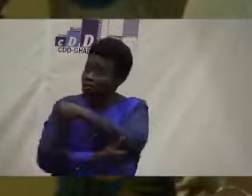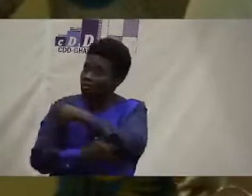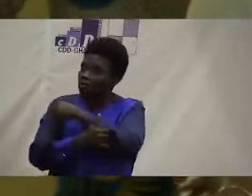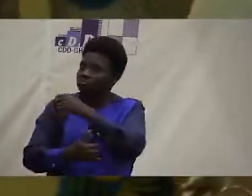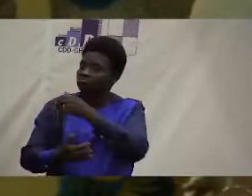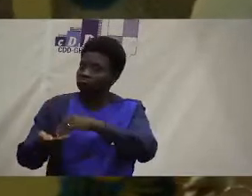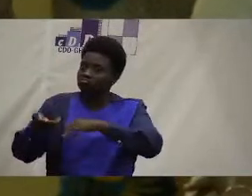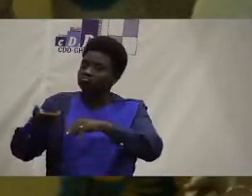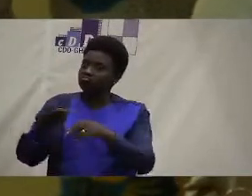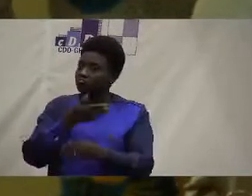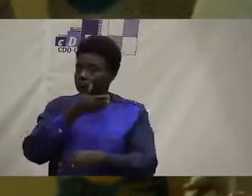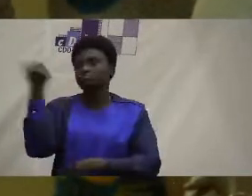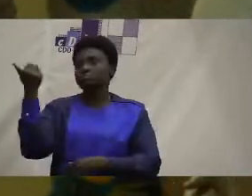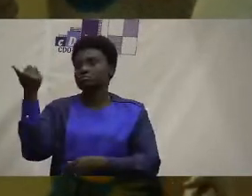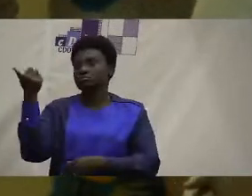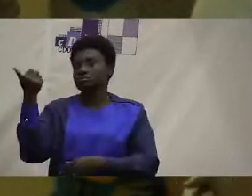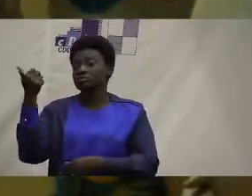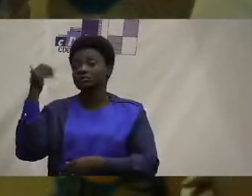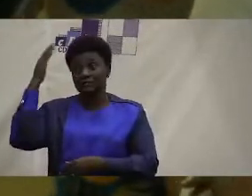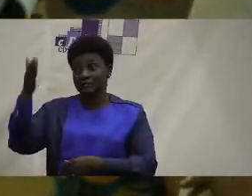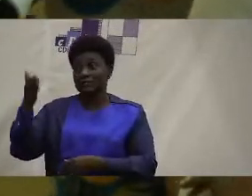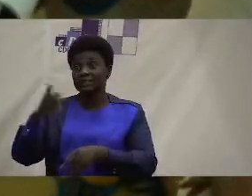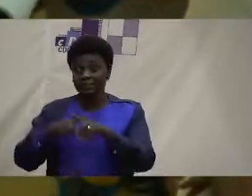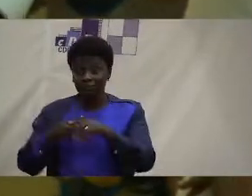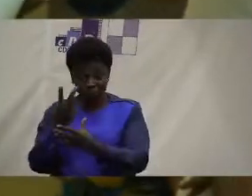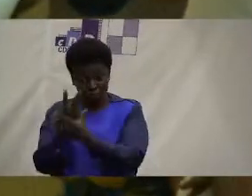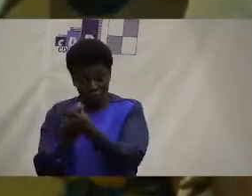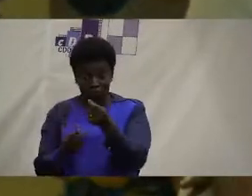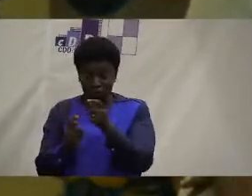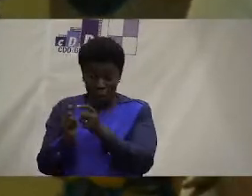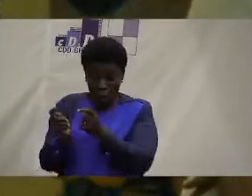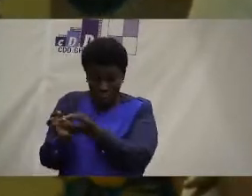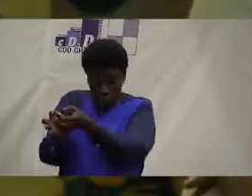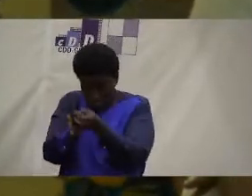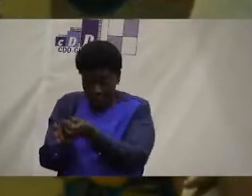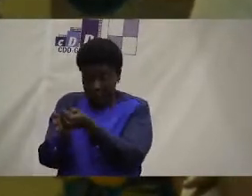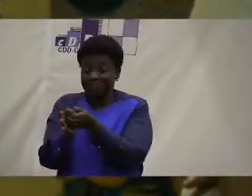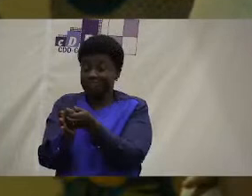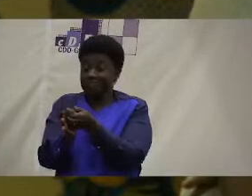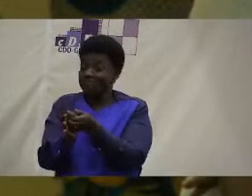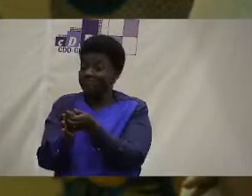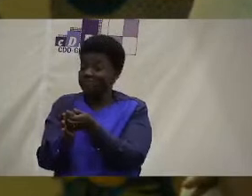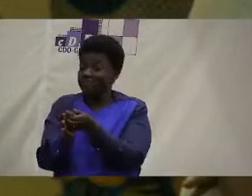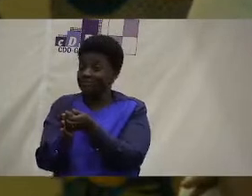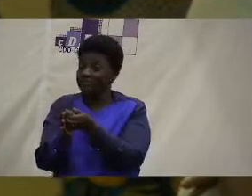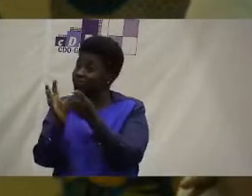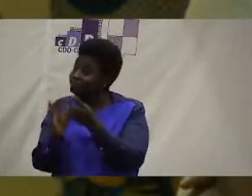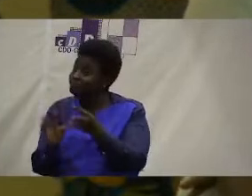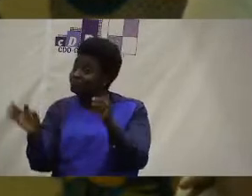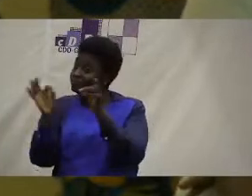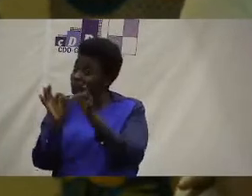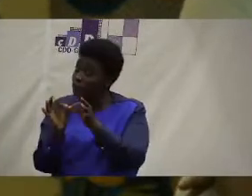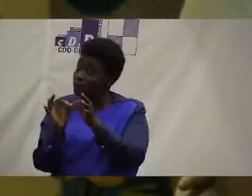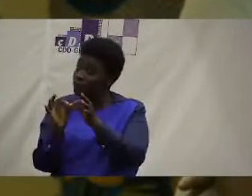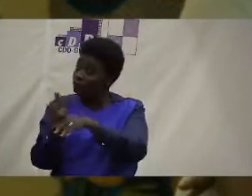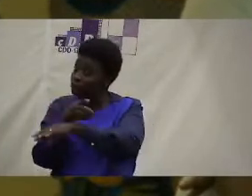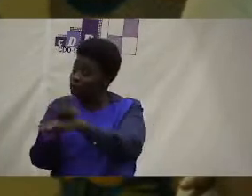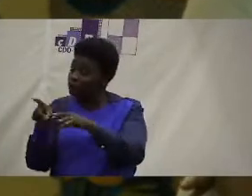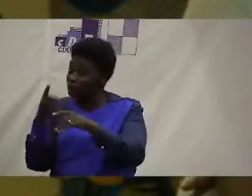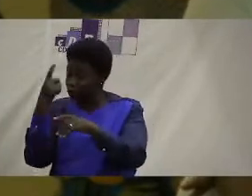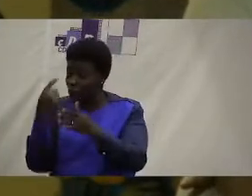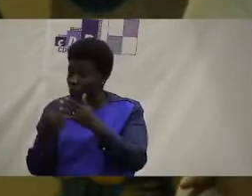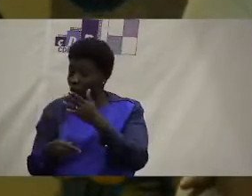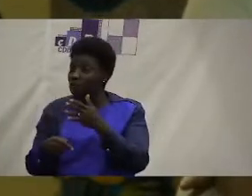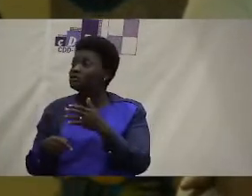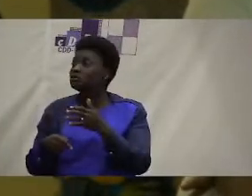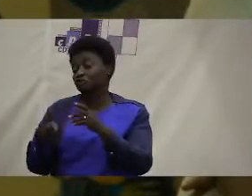if the two of us work together. You have a very, very important role to hold government accountable.